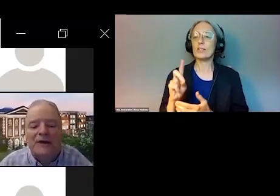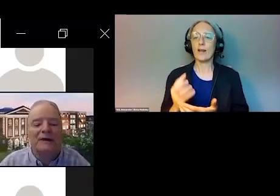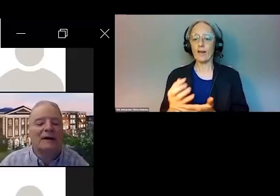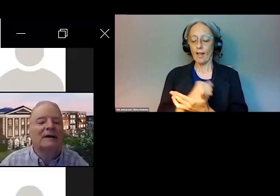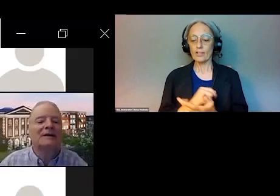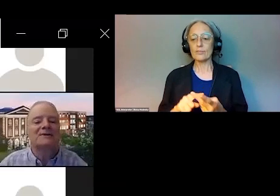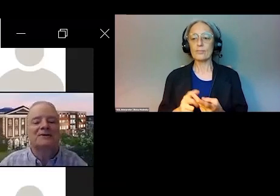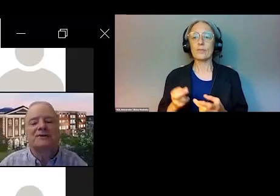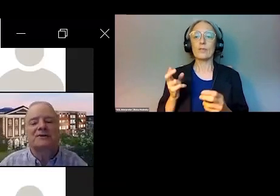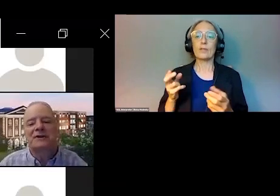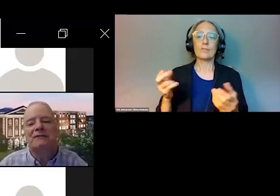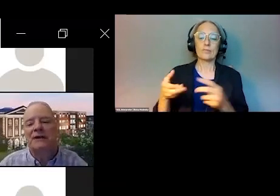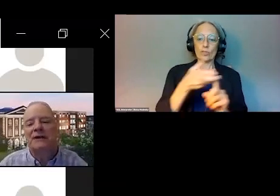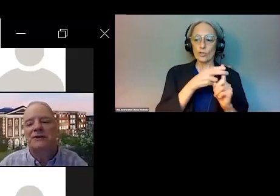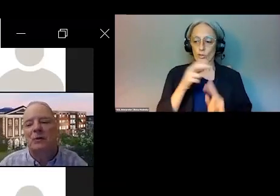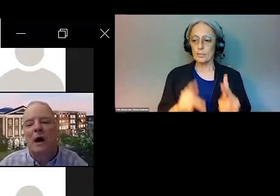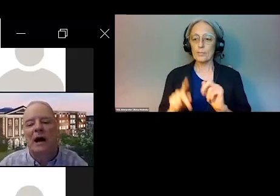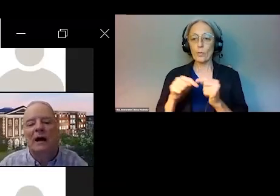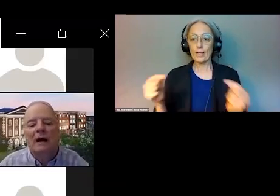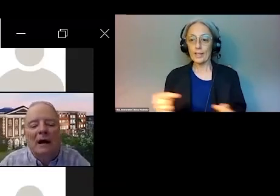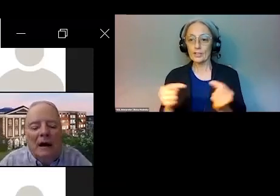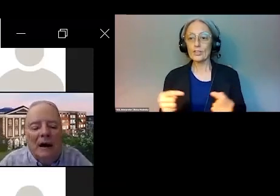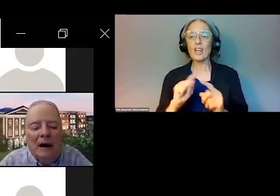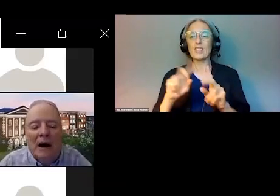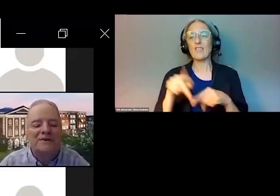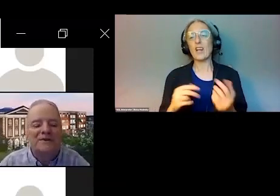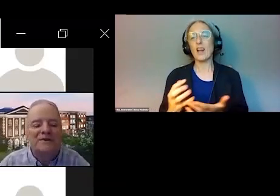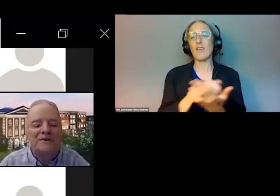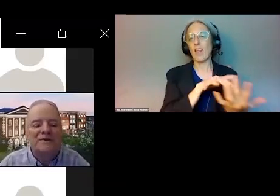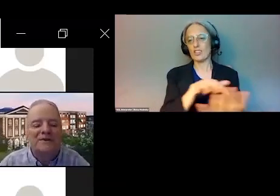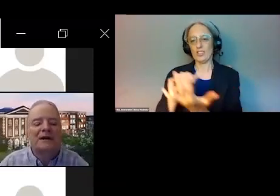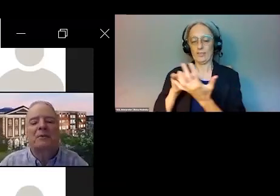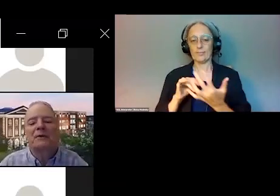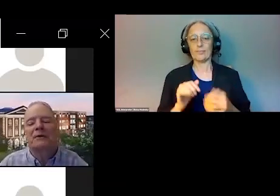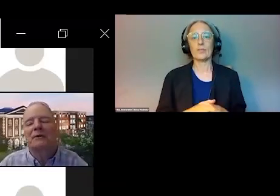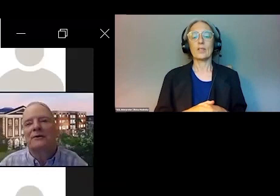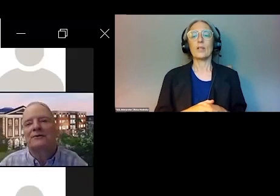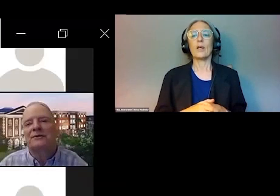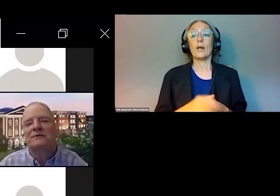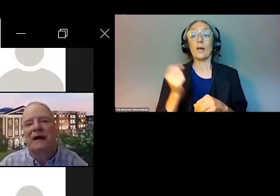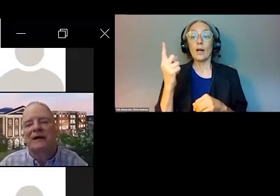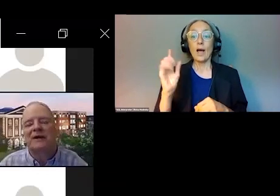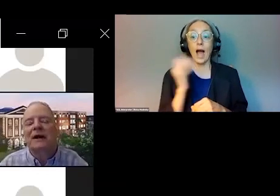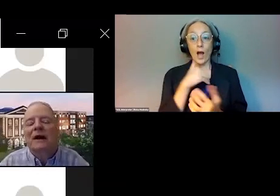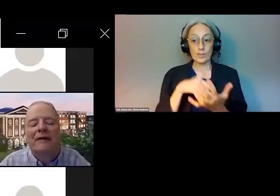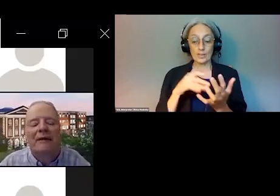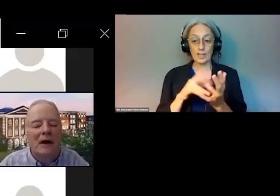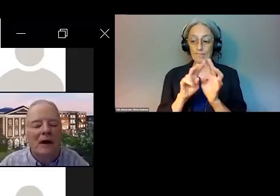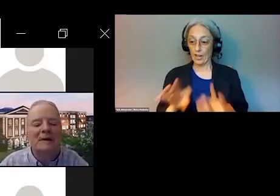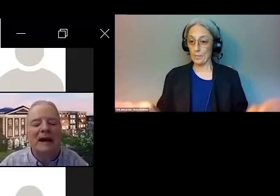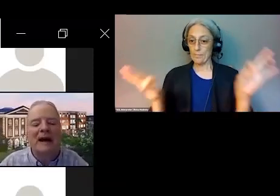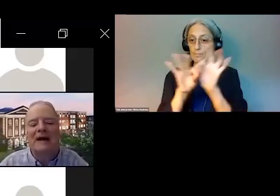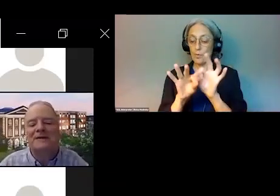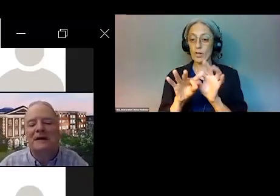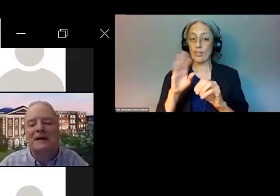does routine data collection. So just to differentiate why our study is so important in terms of